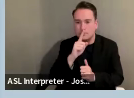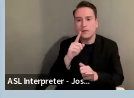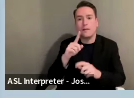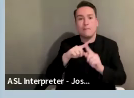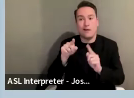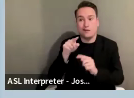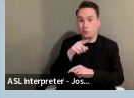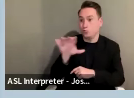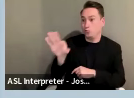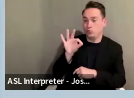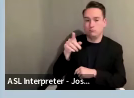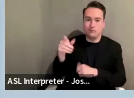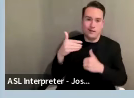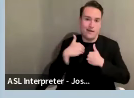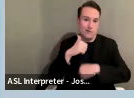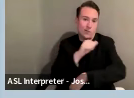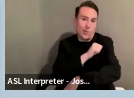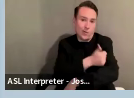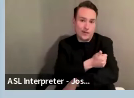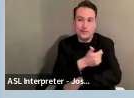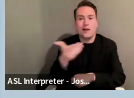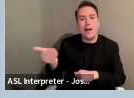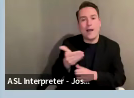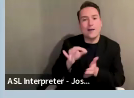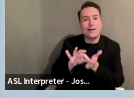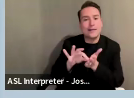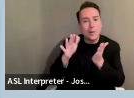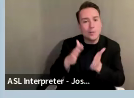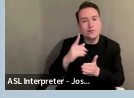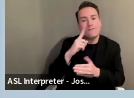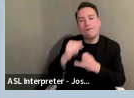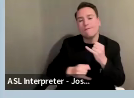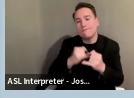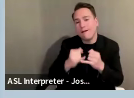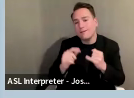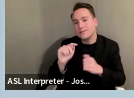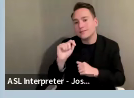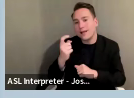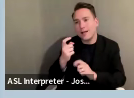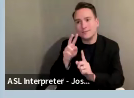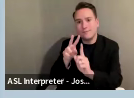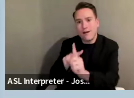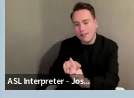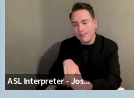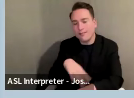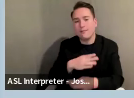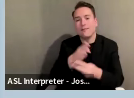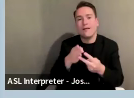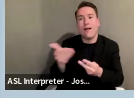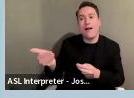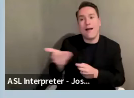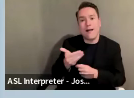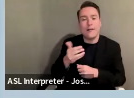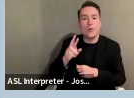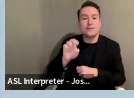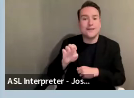your trust, typically, to hire an accountant as needed for the final tax return, to hire a realtor if a house